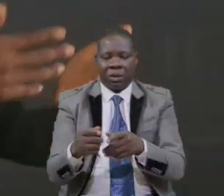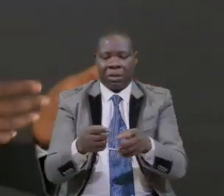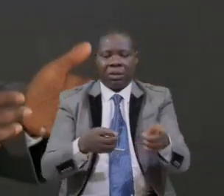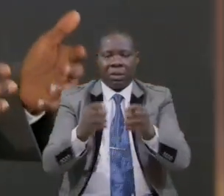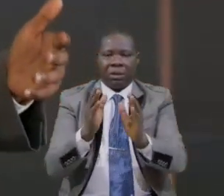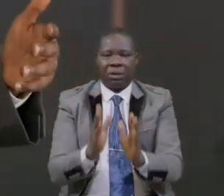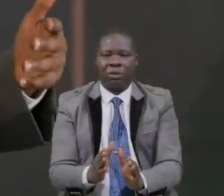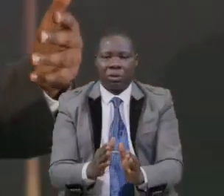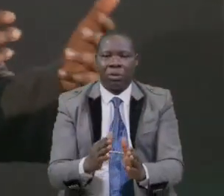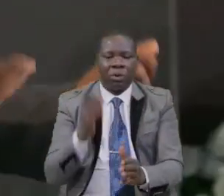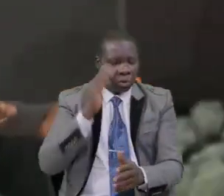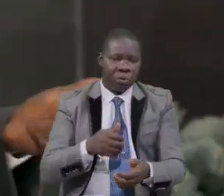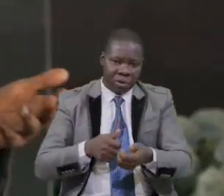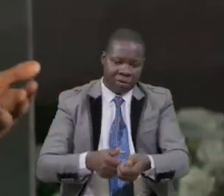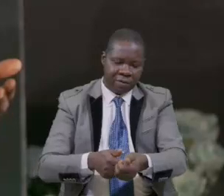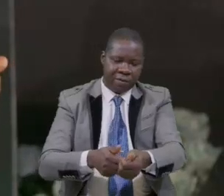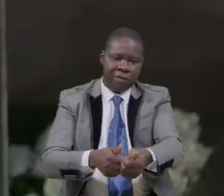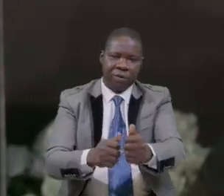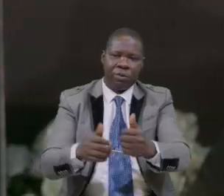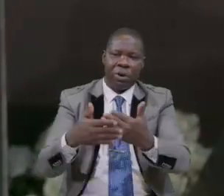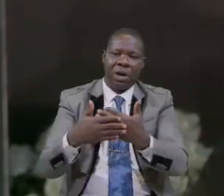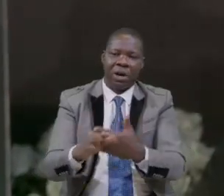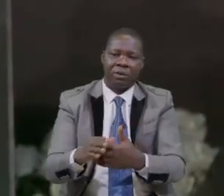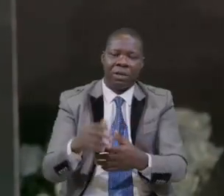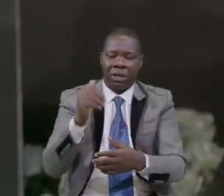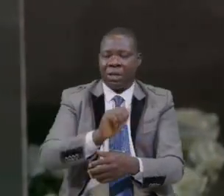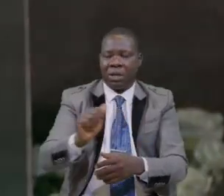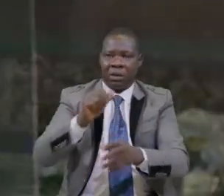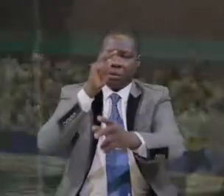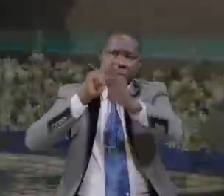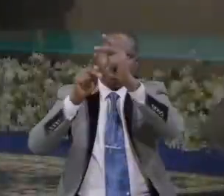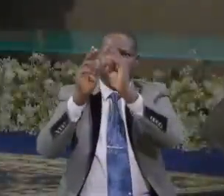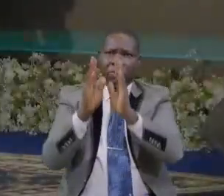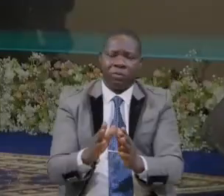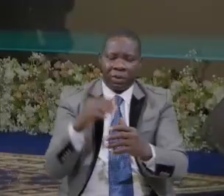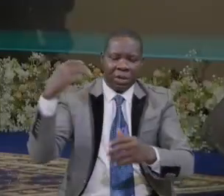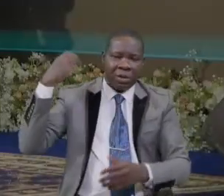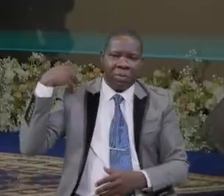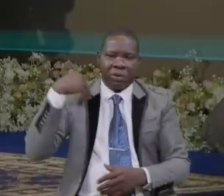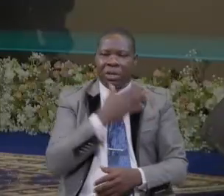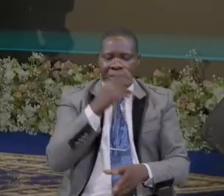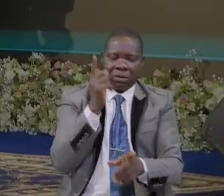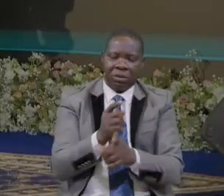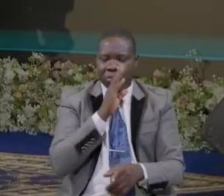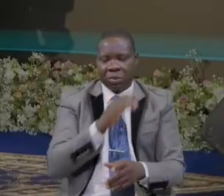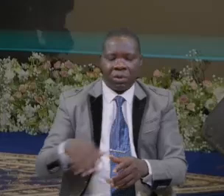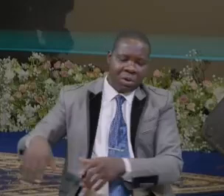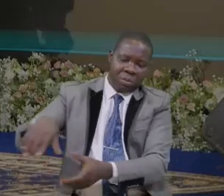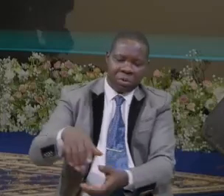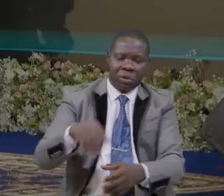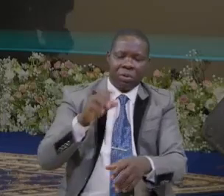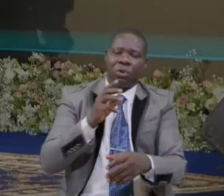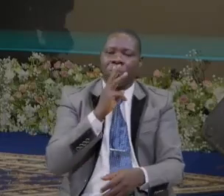follow after a prophet, a master, and just be pouring water on his hand. That was